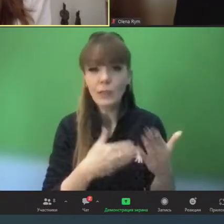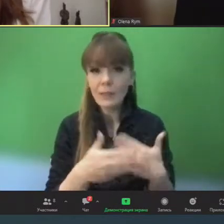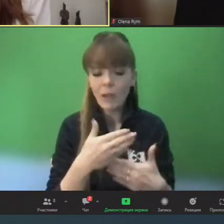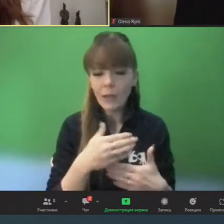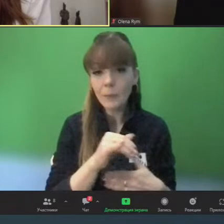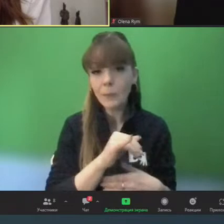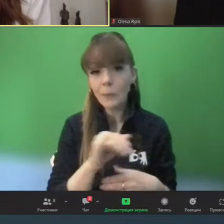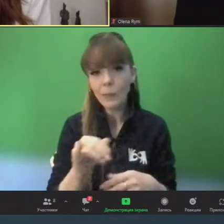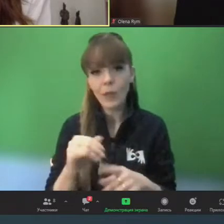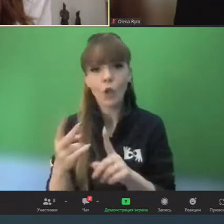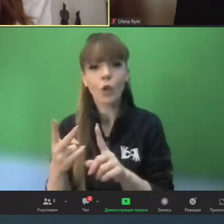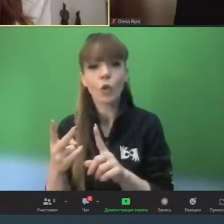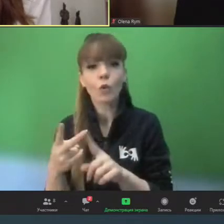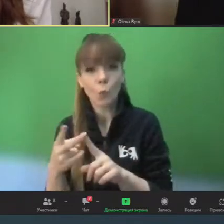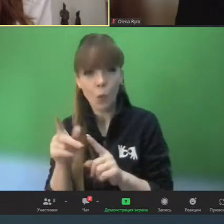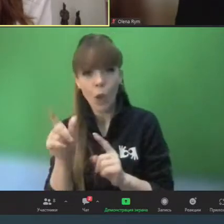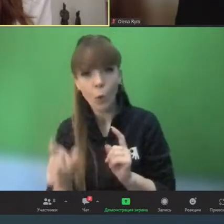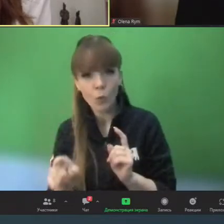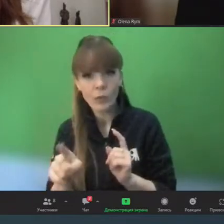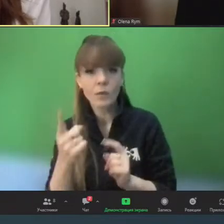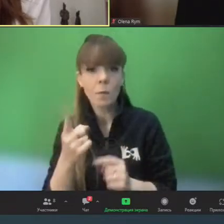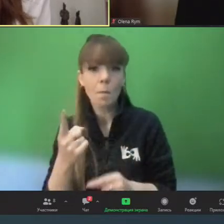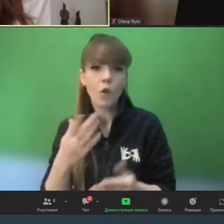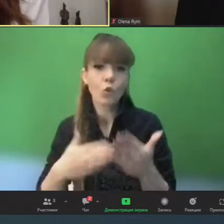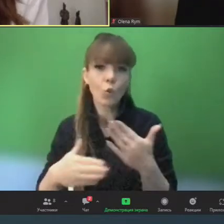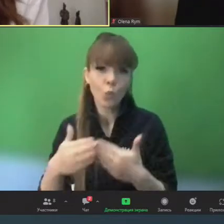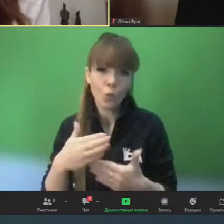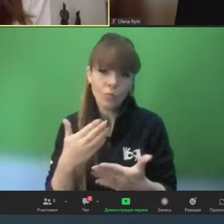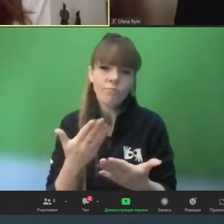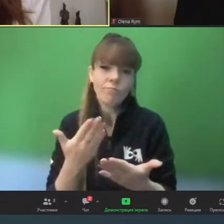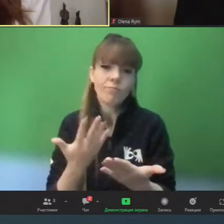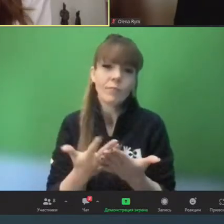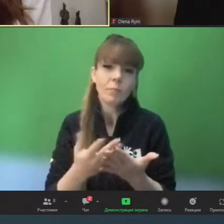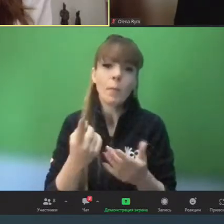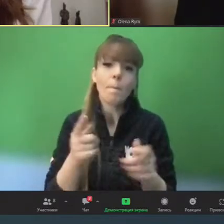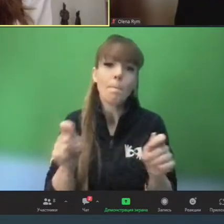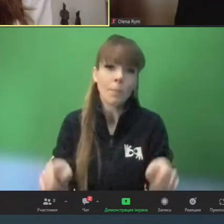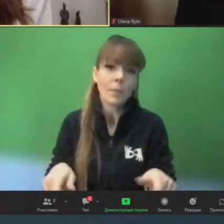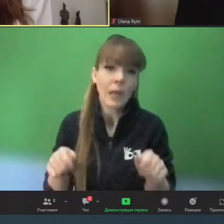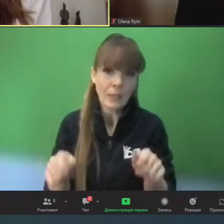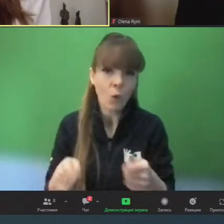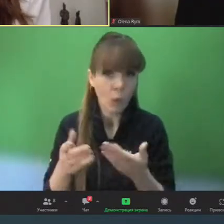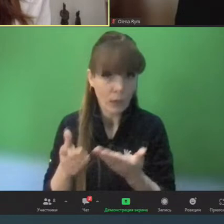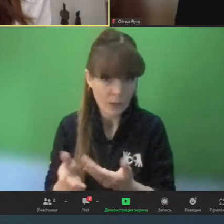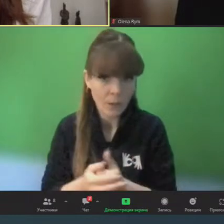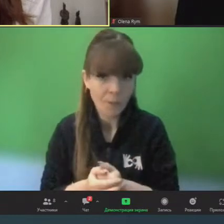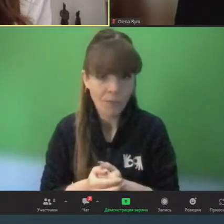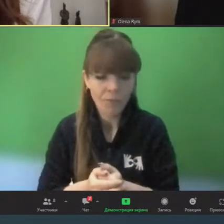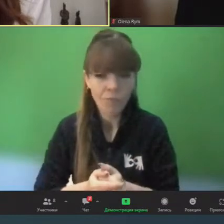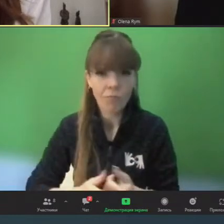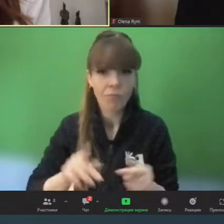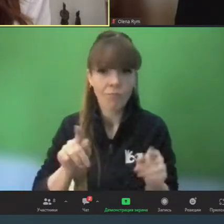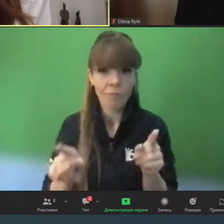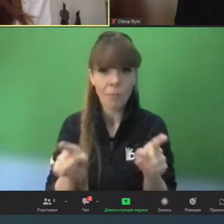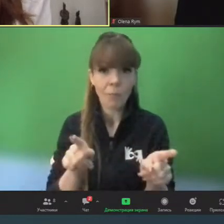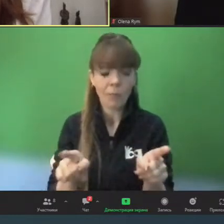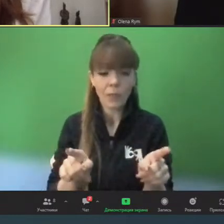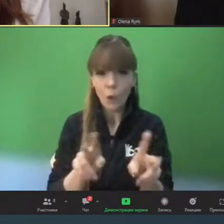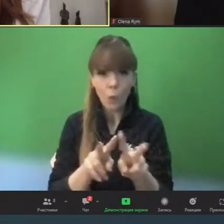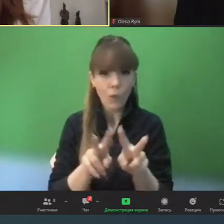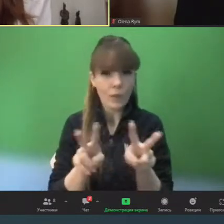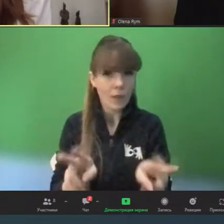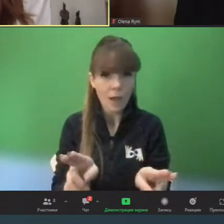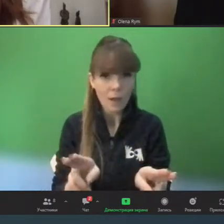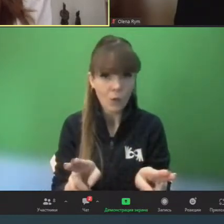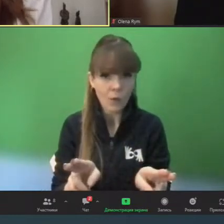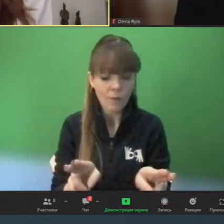any physical form, and that there is a first form of disability, people who are in their